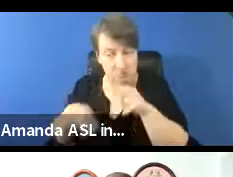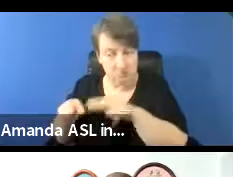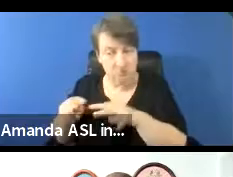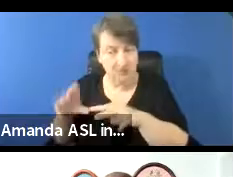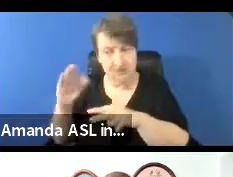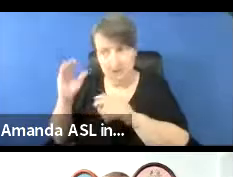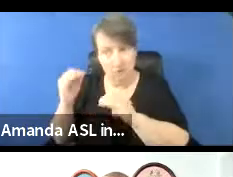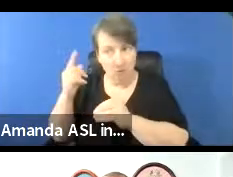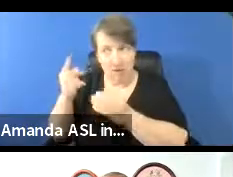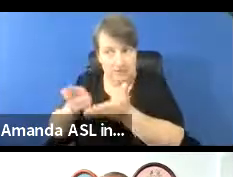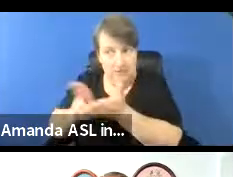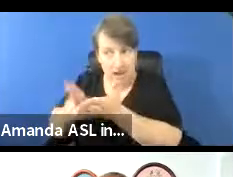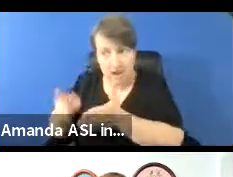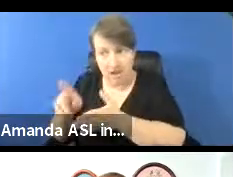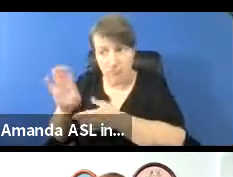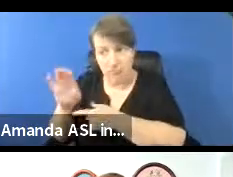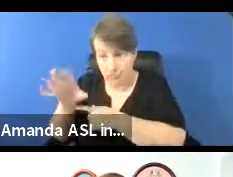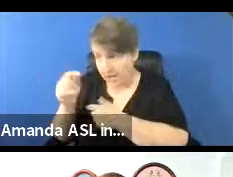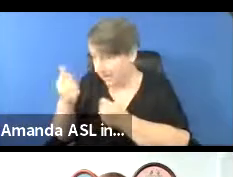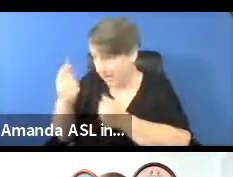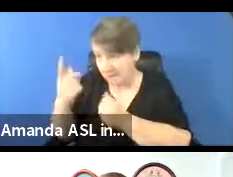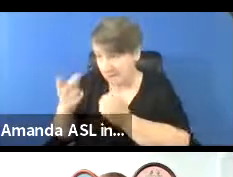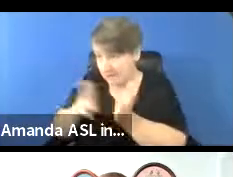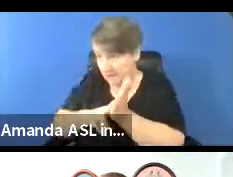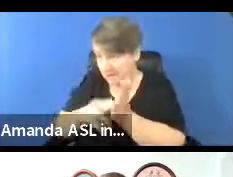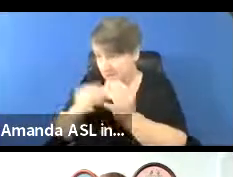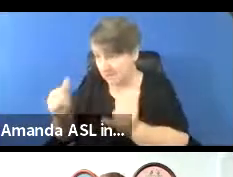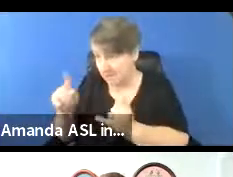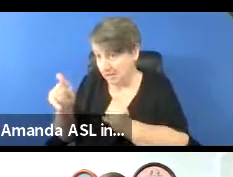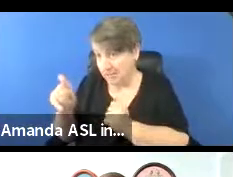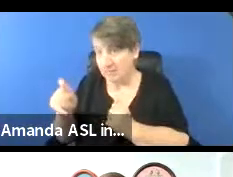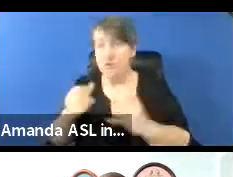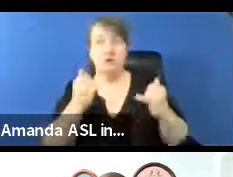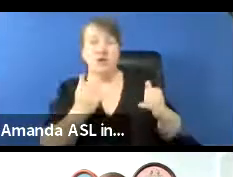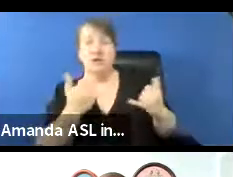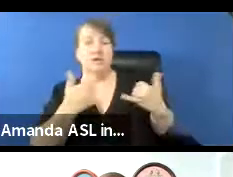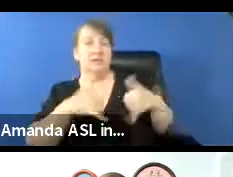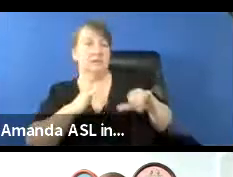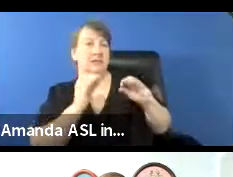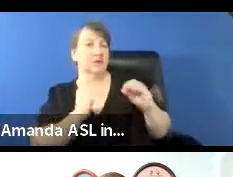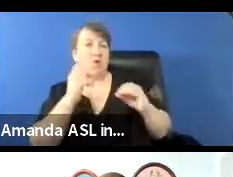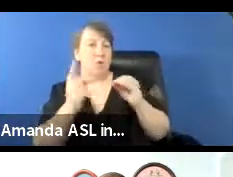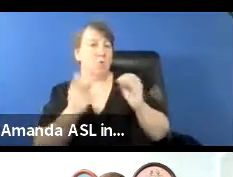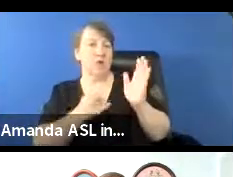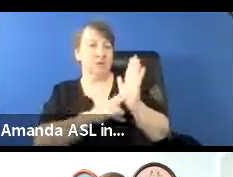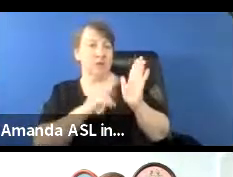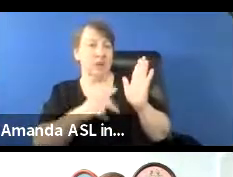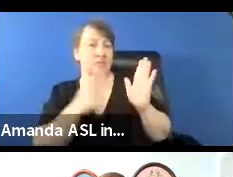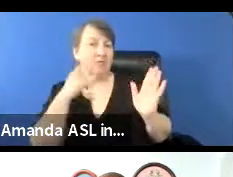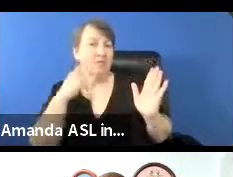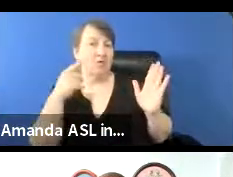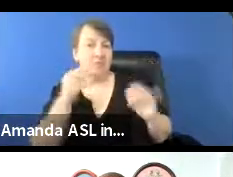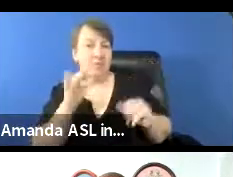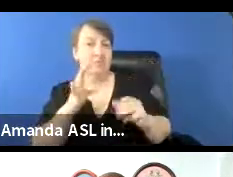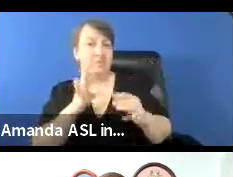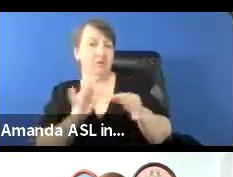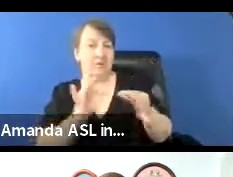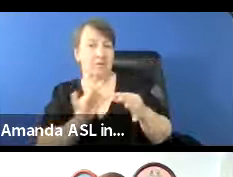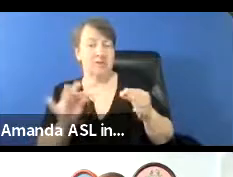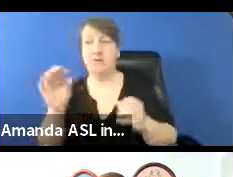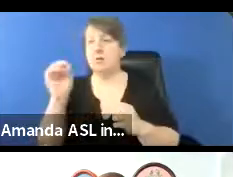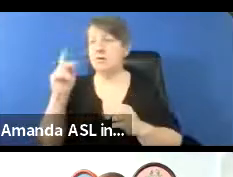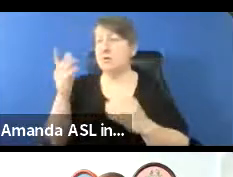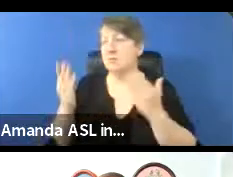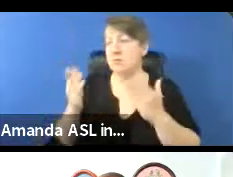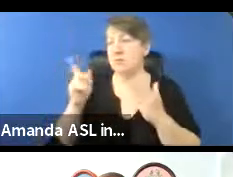you if that's still the case. As of right now, we still do not have anyone for public comment. Okay, maybe we